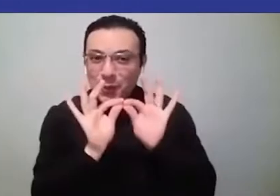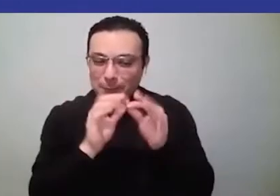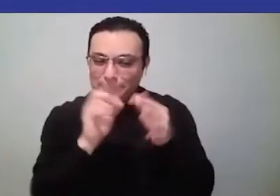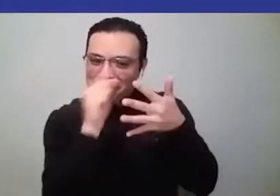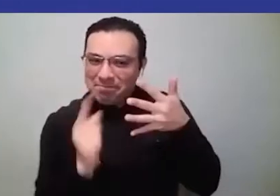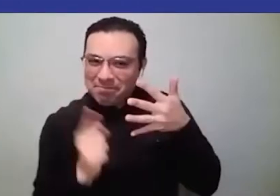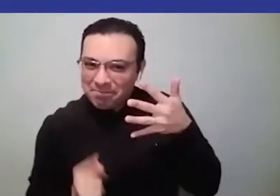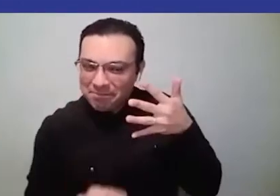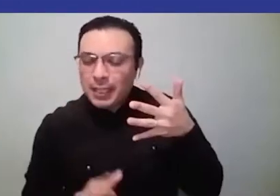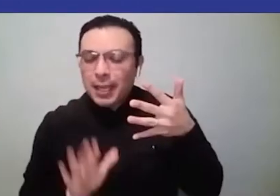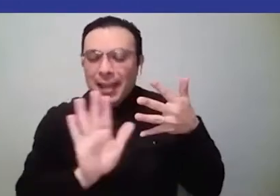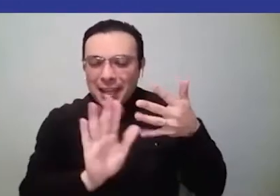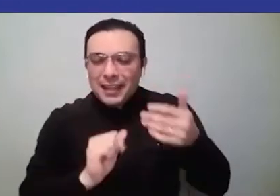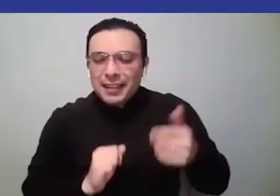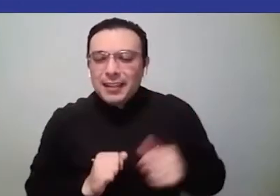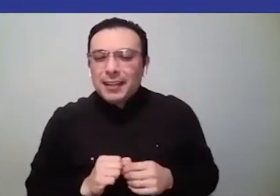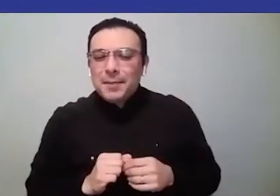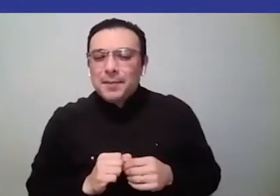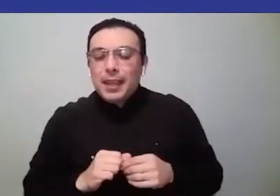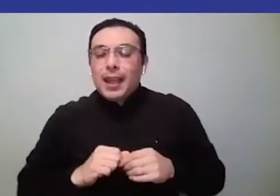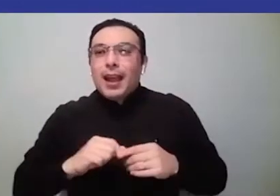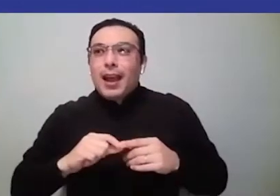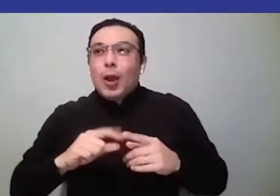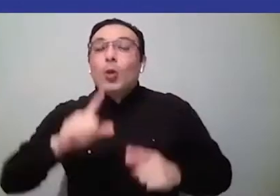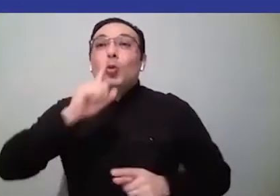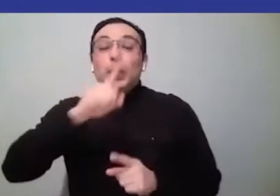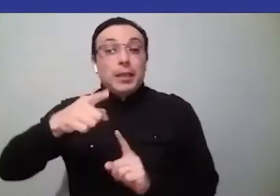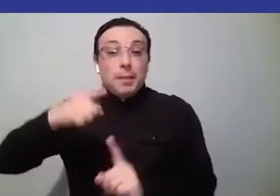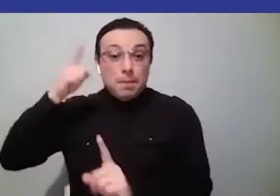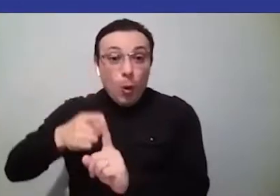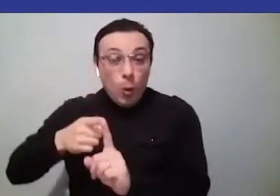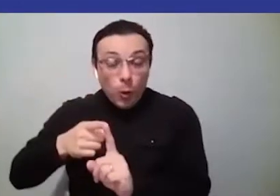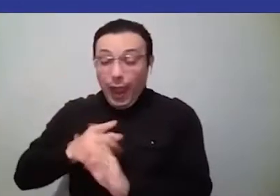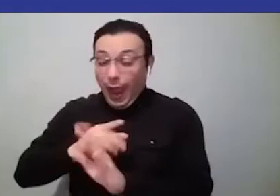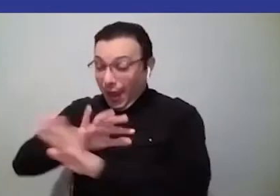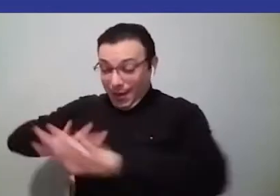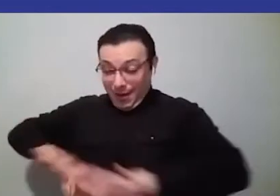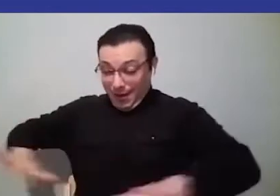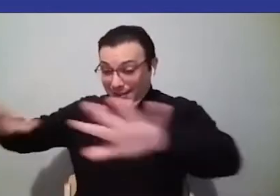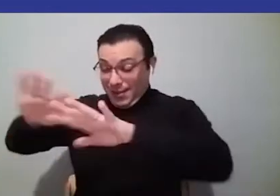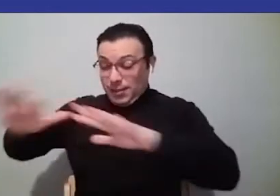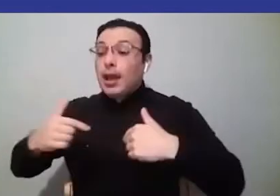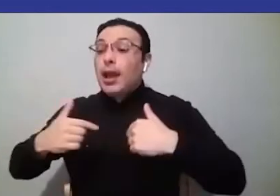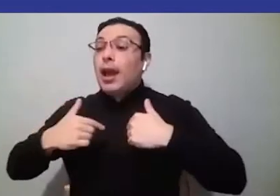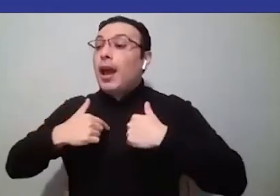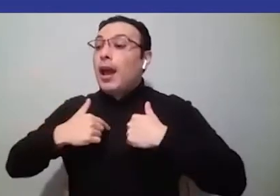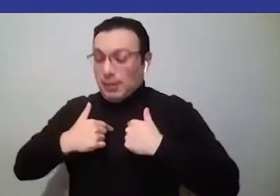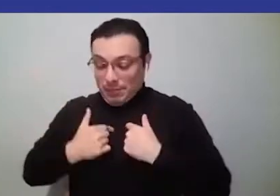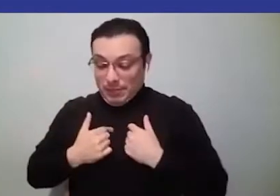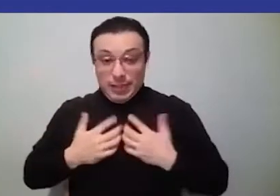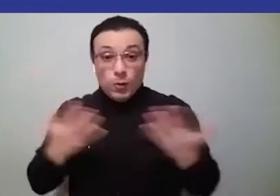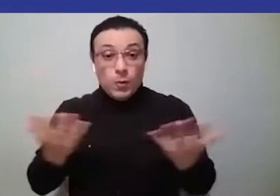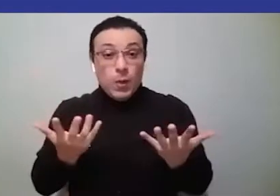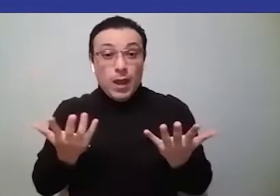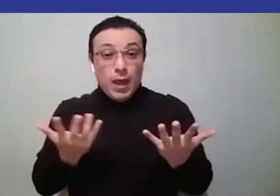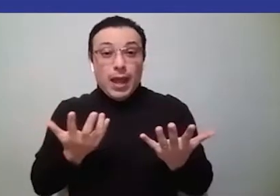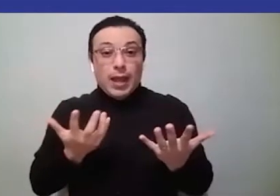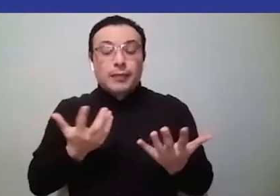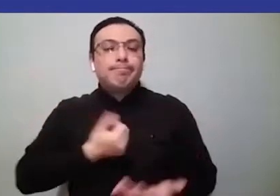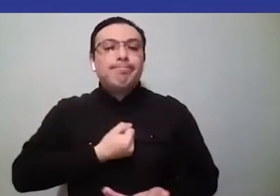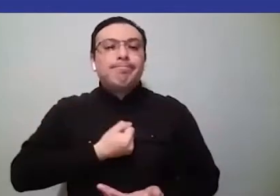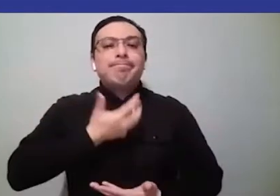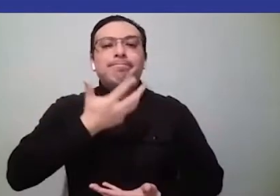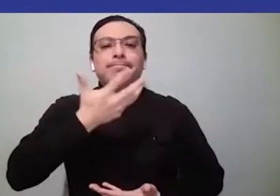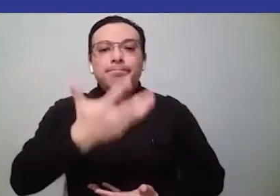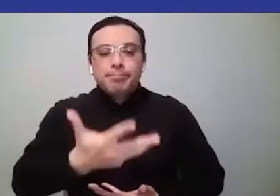So a few years ago, I guess all of this is to say that I'm primarily a poet, and I am a poet, arts administrator,